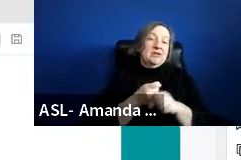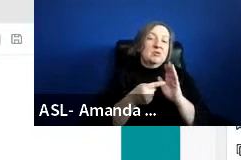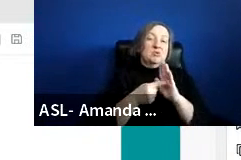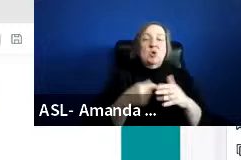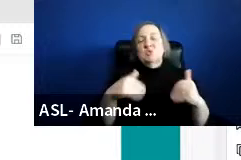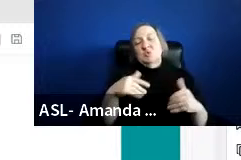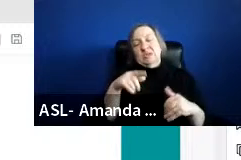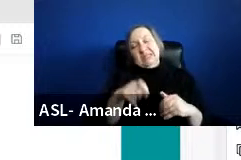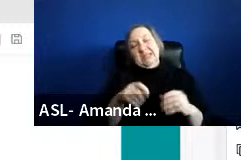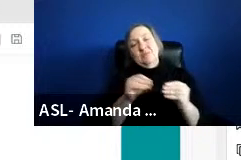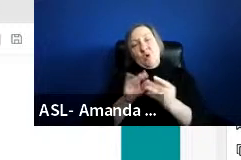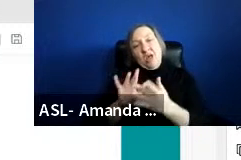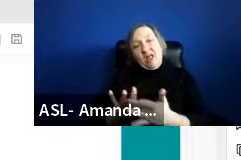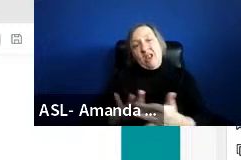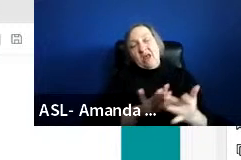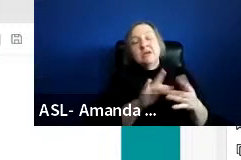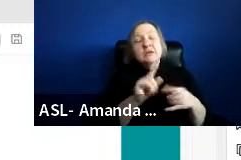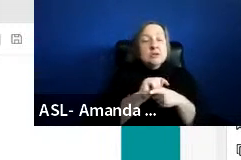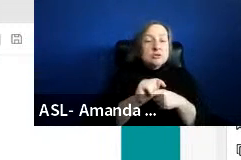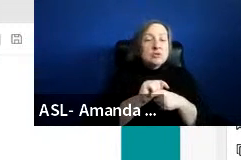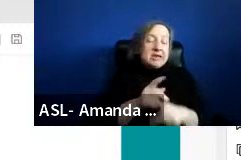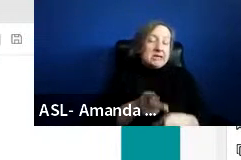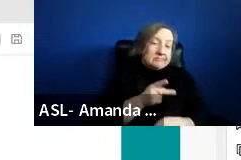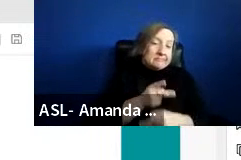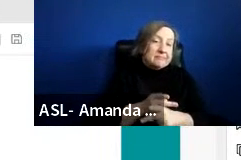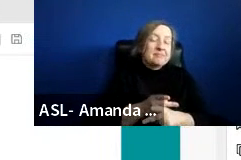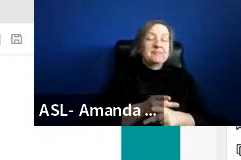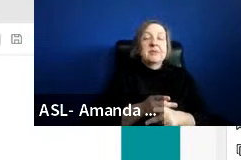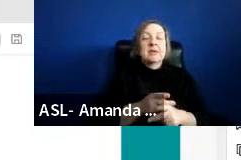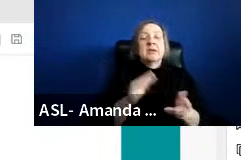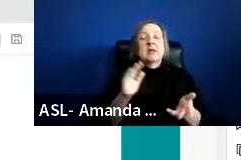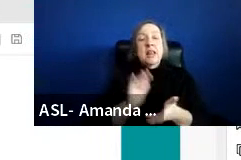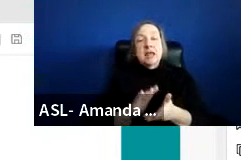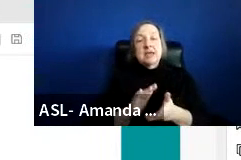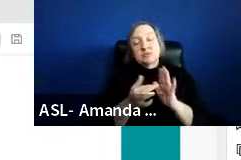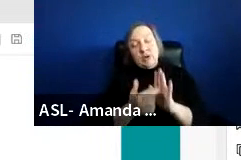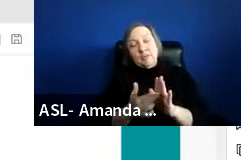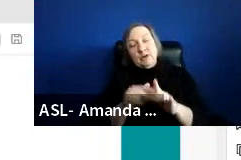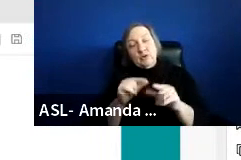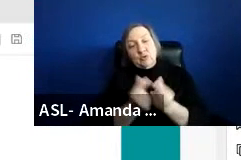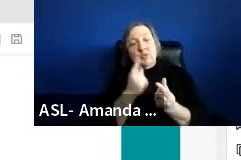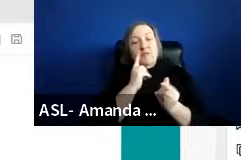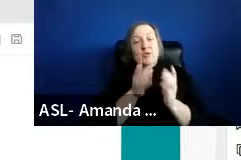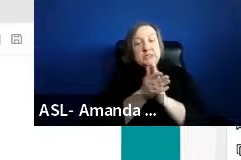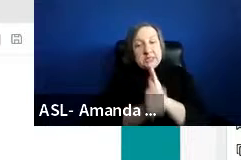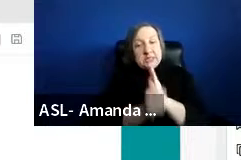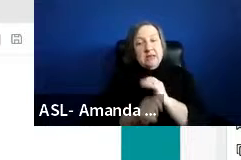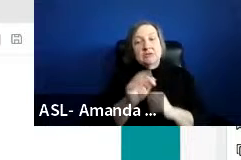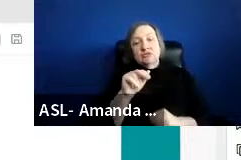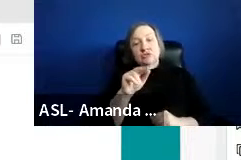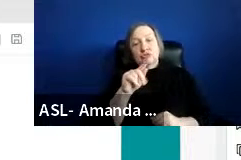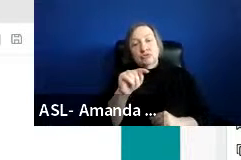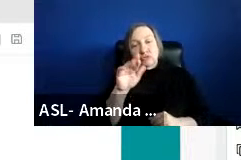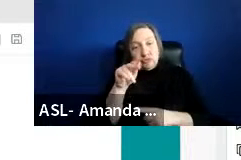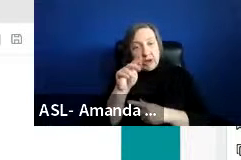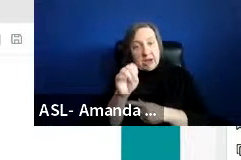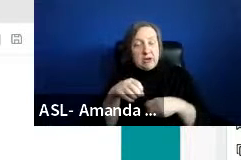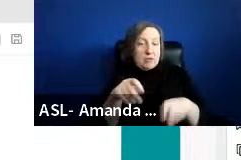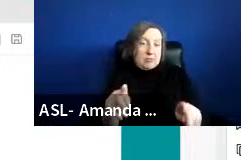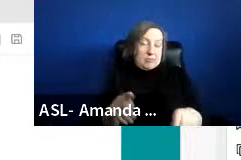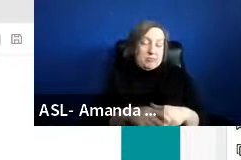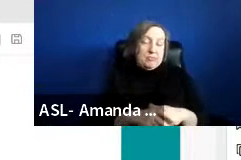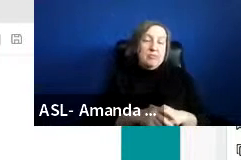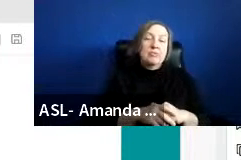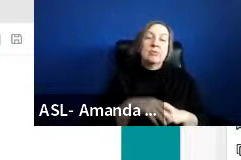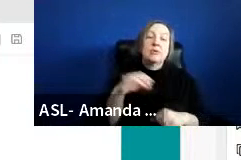for additional outreach to training and retention of underrepresented groups for skilled trade career opportunities. Also,